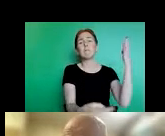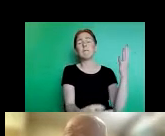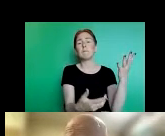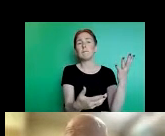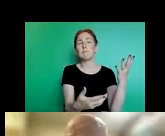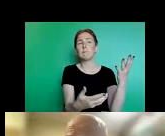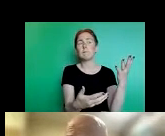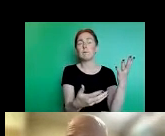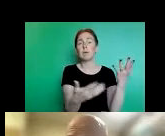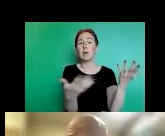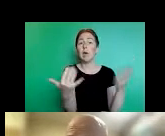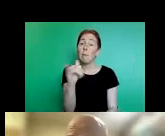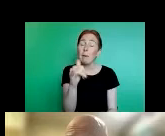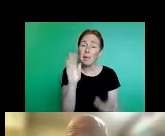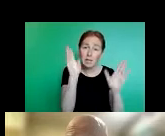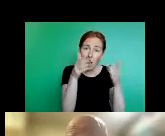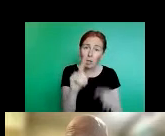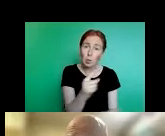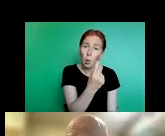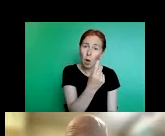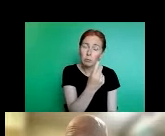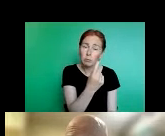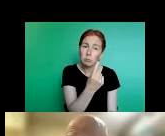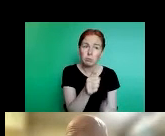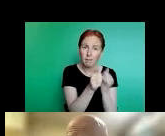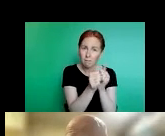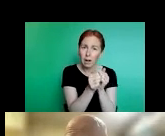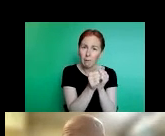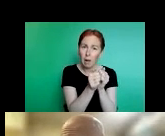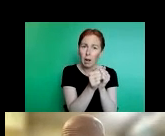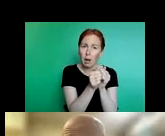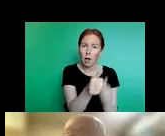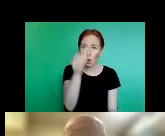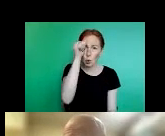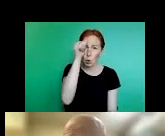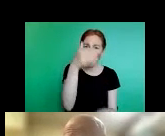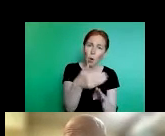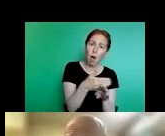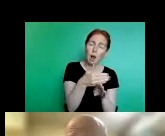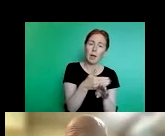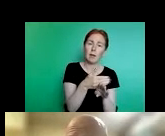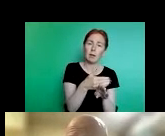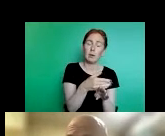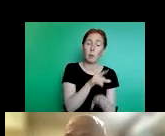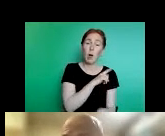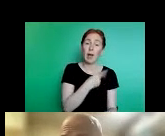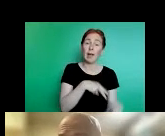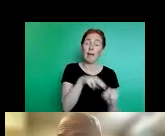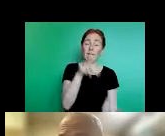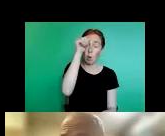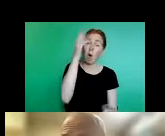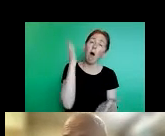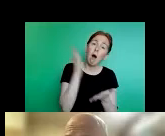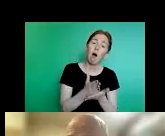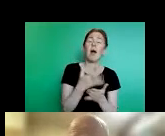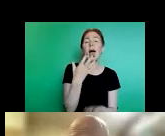is value in knowing early about the congenital sensory neural hearing loss, and therefore being